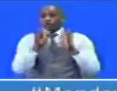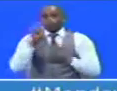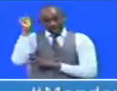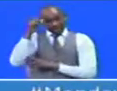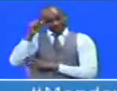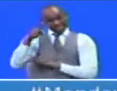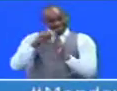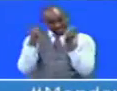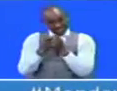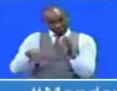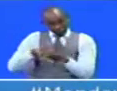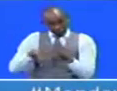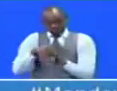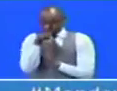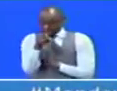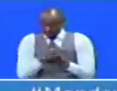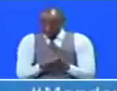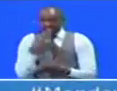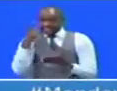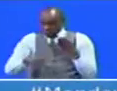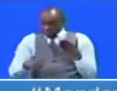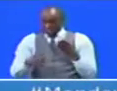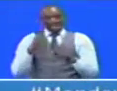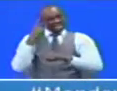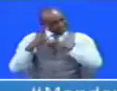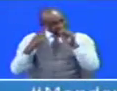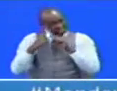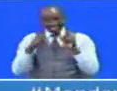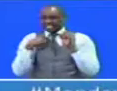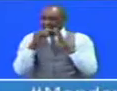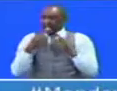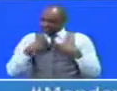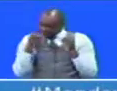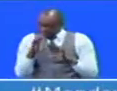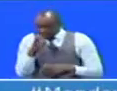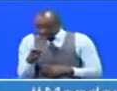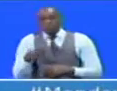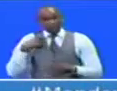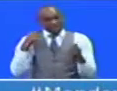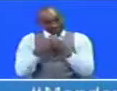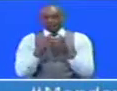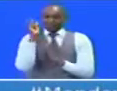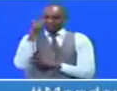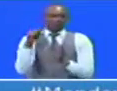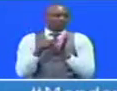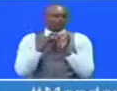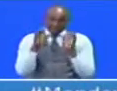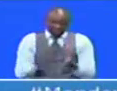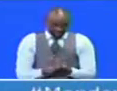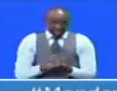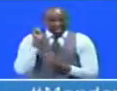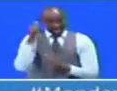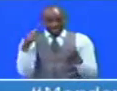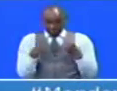Harambee stars Stanley Okumbi says lack of experience will not hinder the squad selected to face Malawi. Kenya plays Malawi